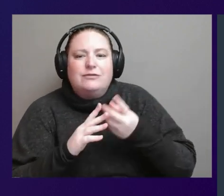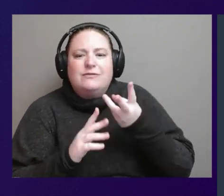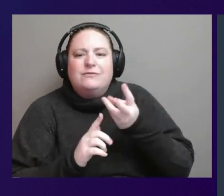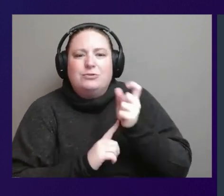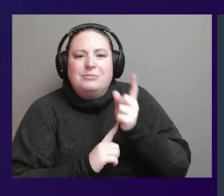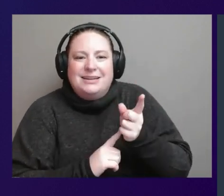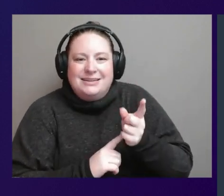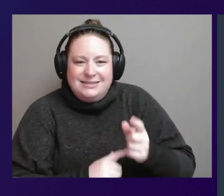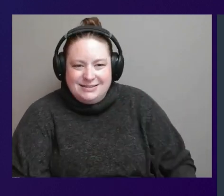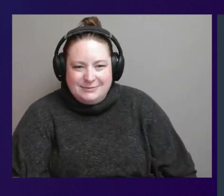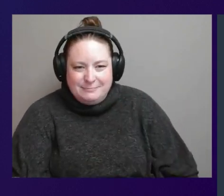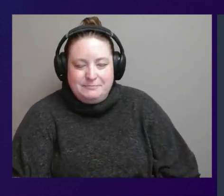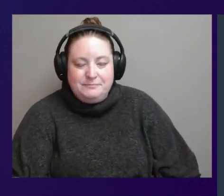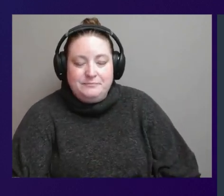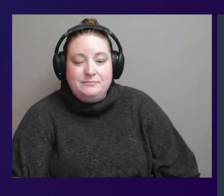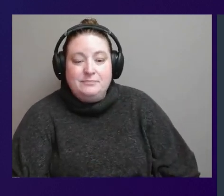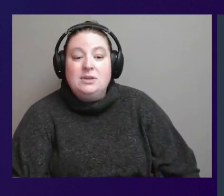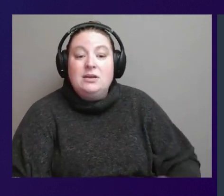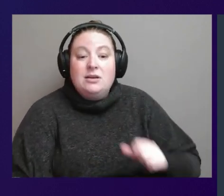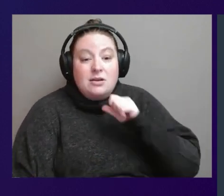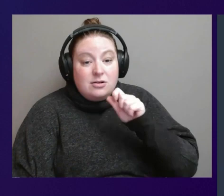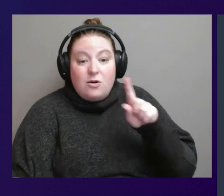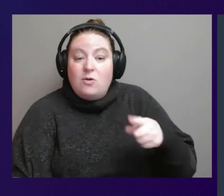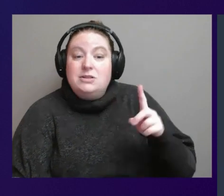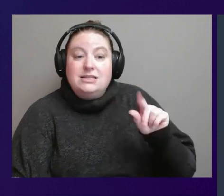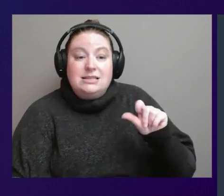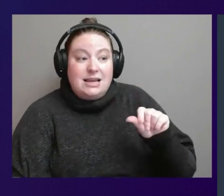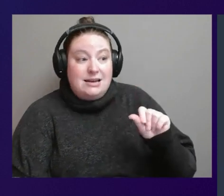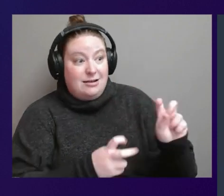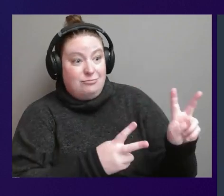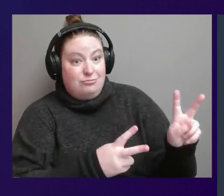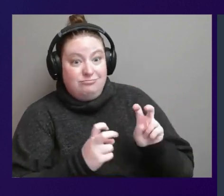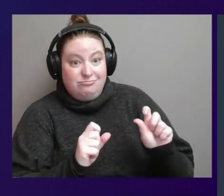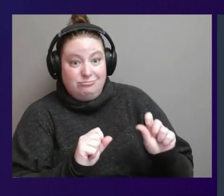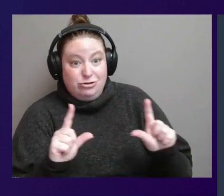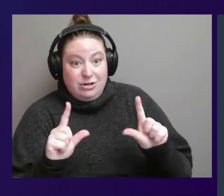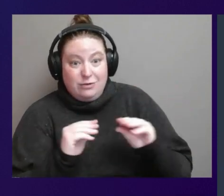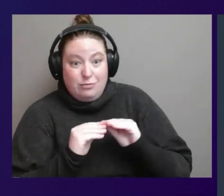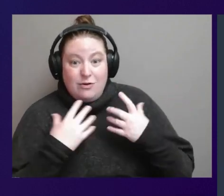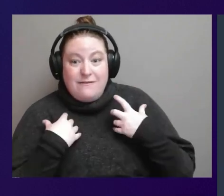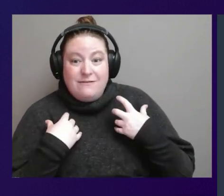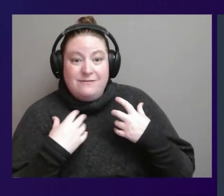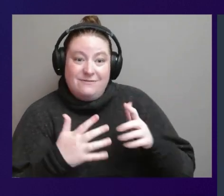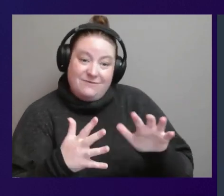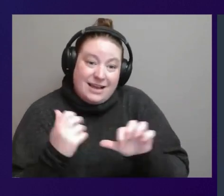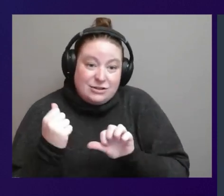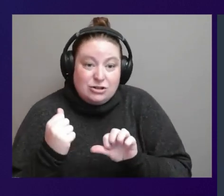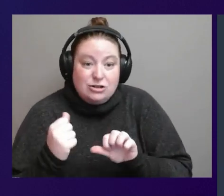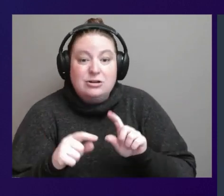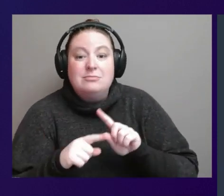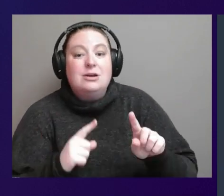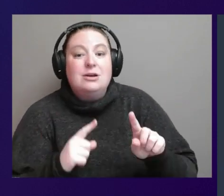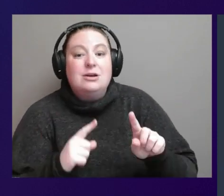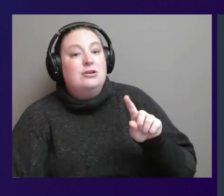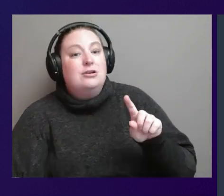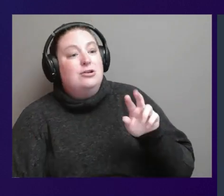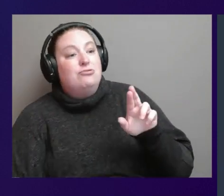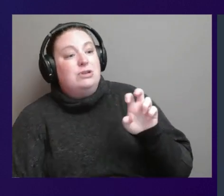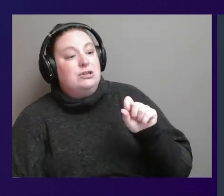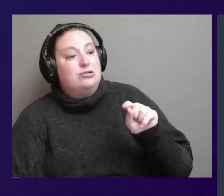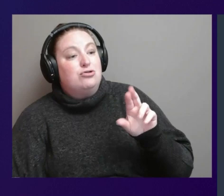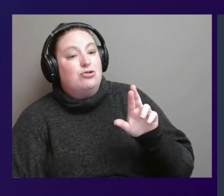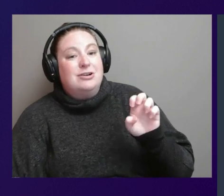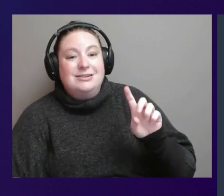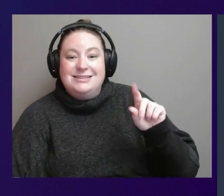Now, we are not only making data retrievals faster, but also making restore data easier to use. I'm excited to add that earlier this